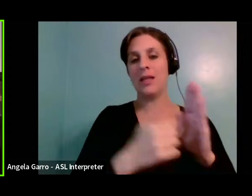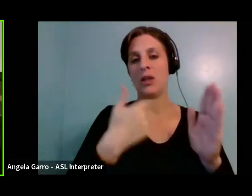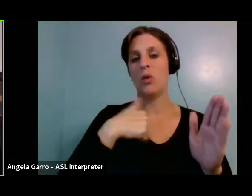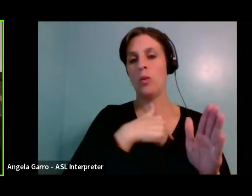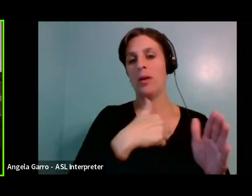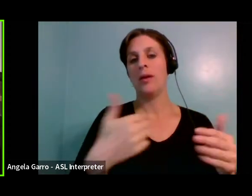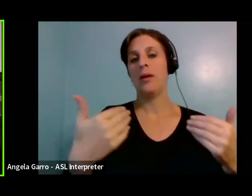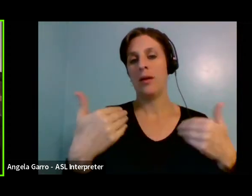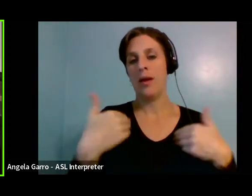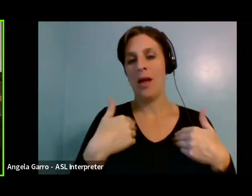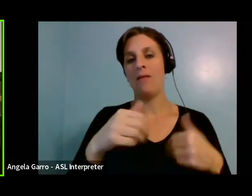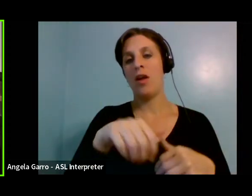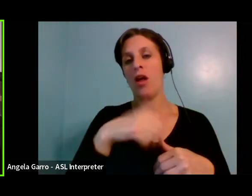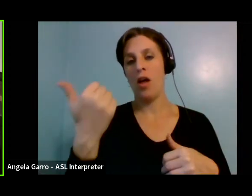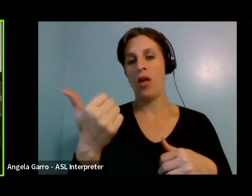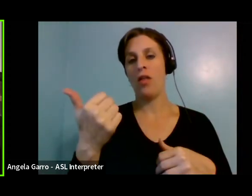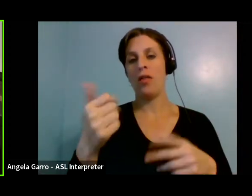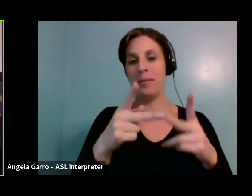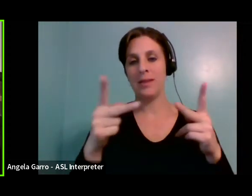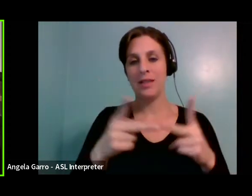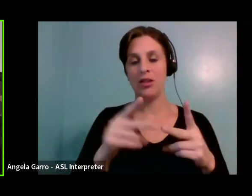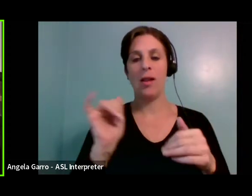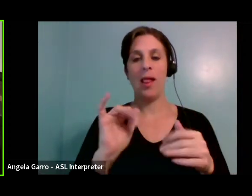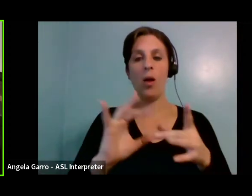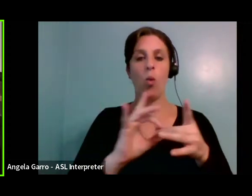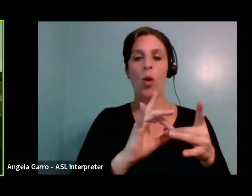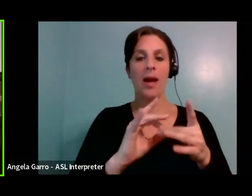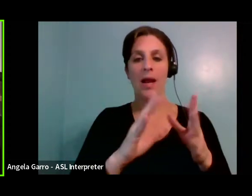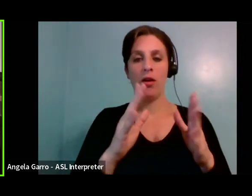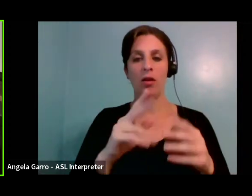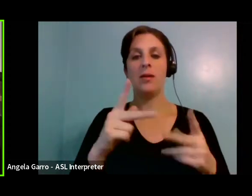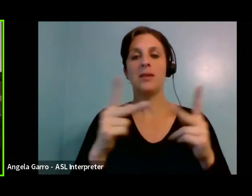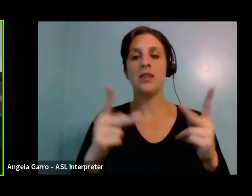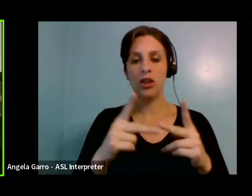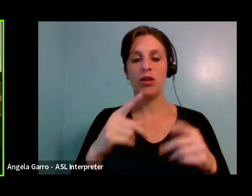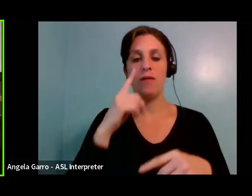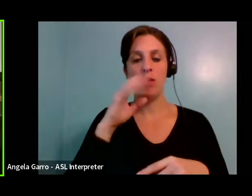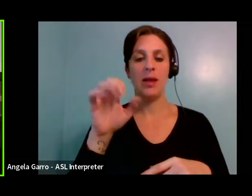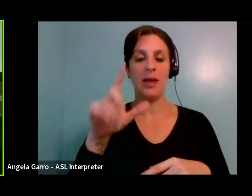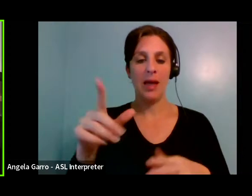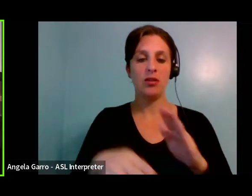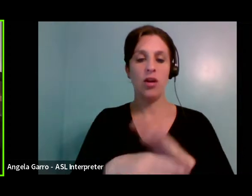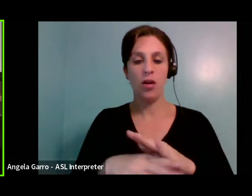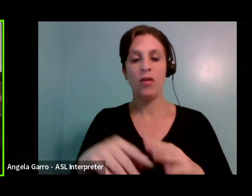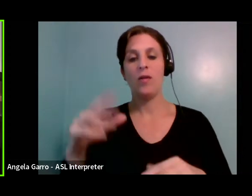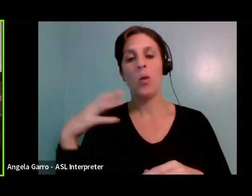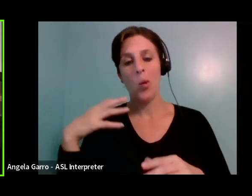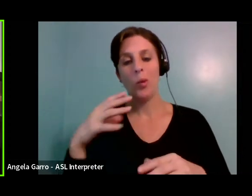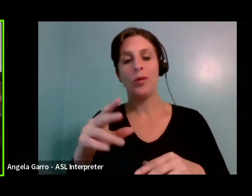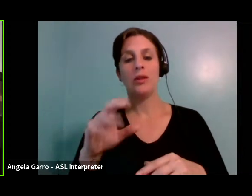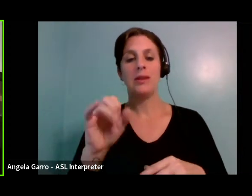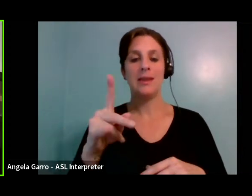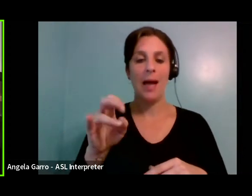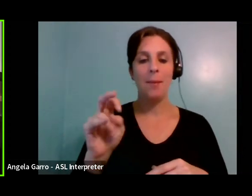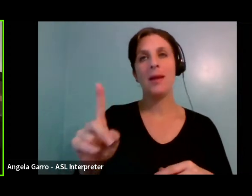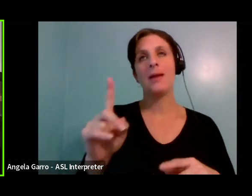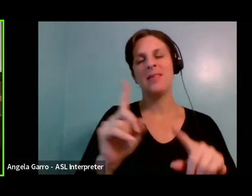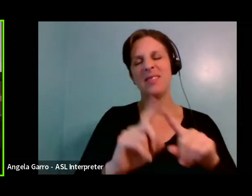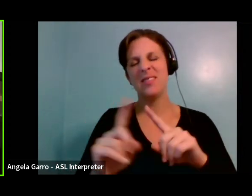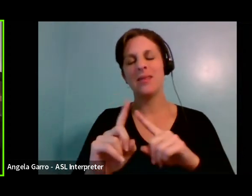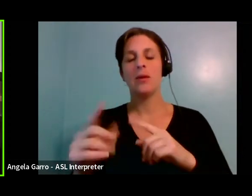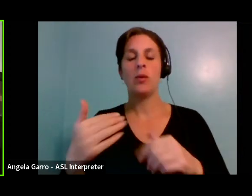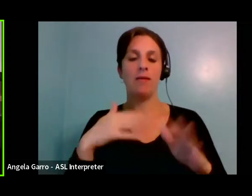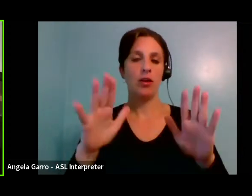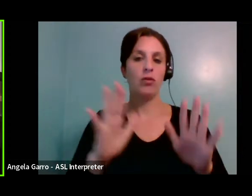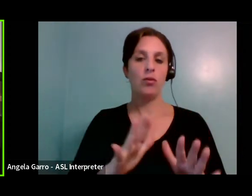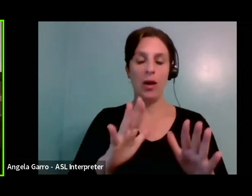got other positions, like a coordinator position for EL soccer as a stipend, coaches stipends, those kinds of things. We've had great partnerships